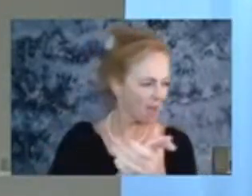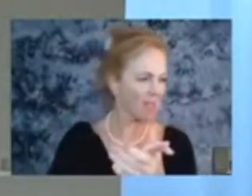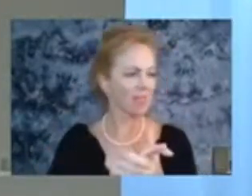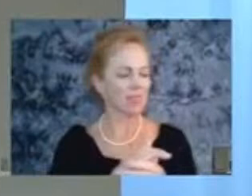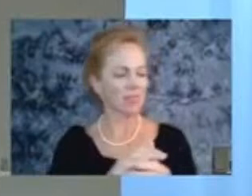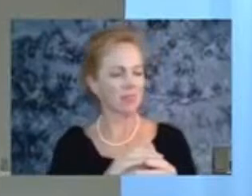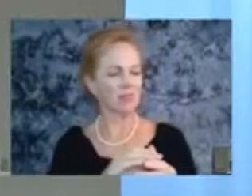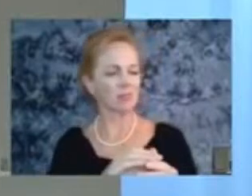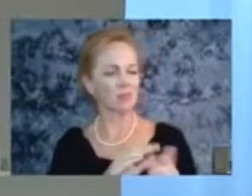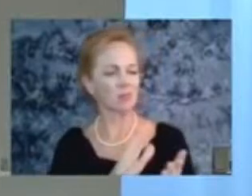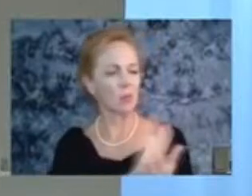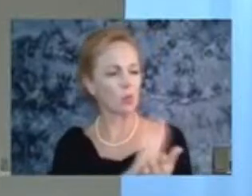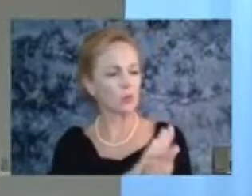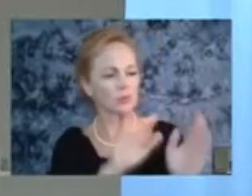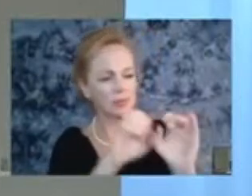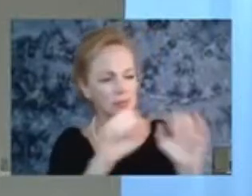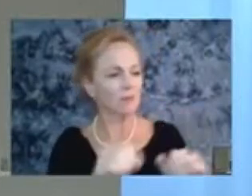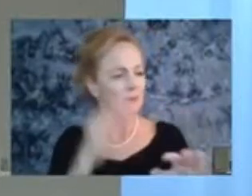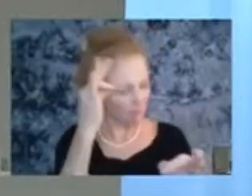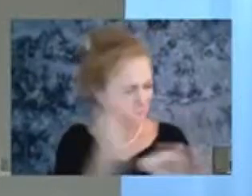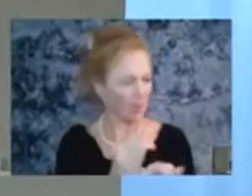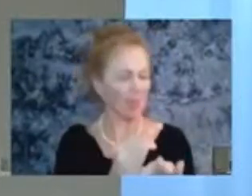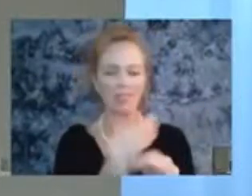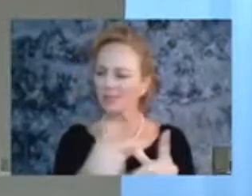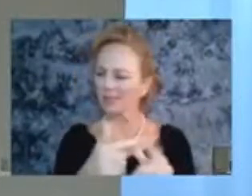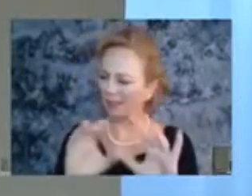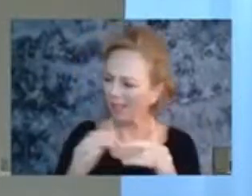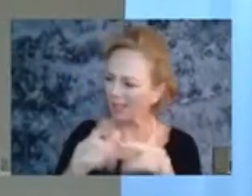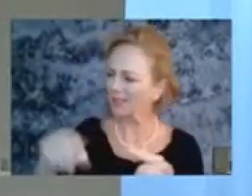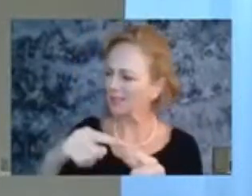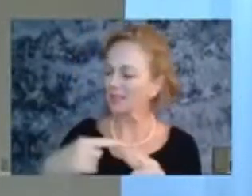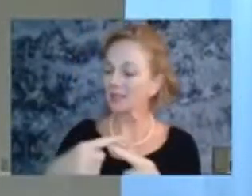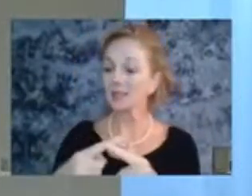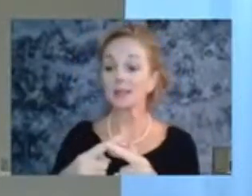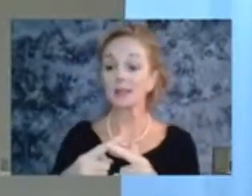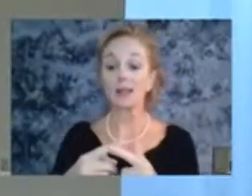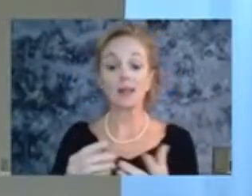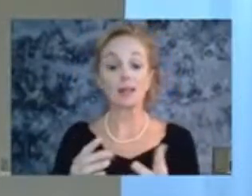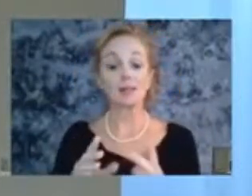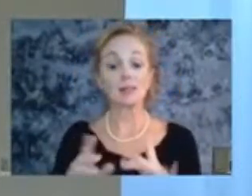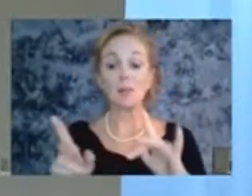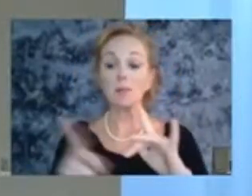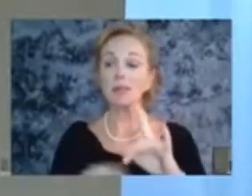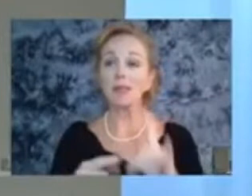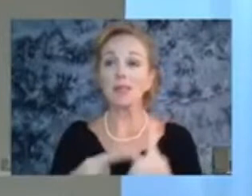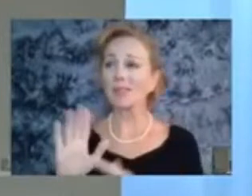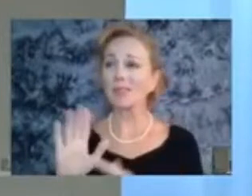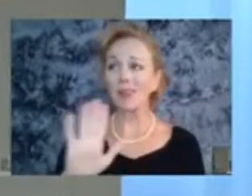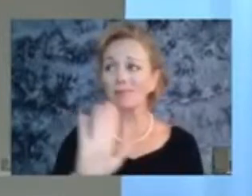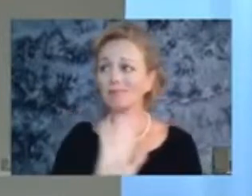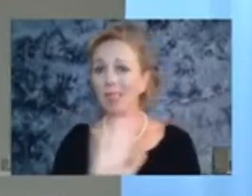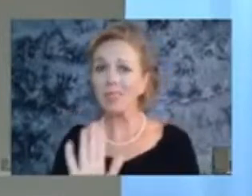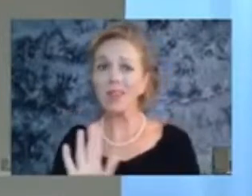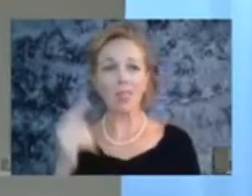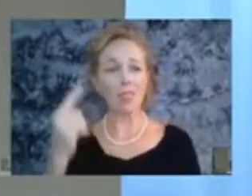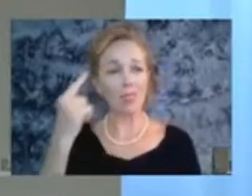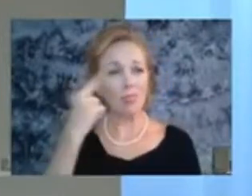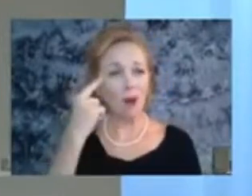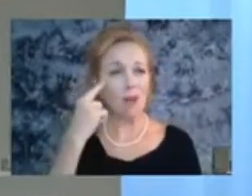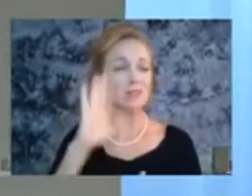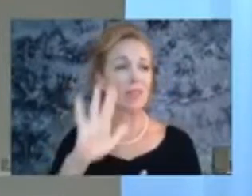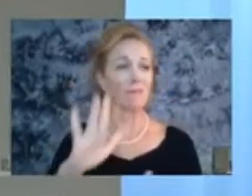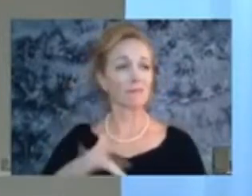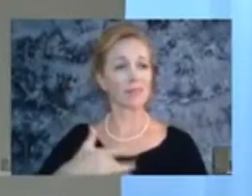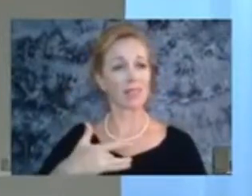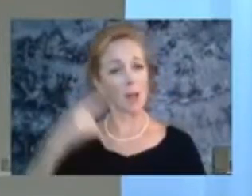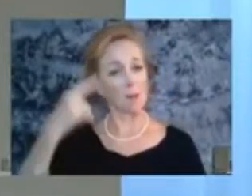think what students are expecting from this plan is one that takes into account their thoughts and feelings, especially on the lines of mental health and along the lines